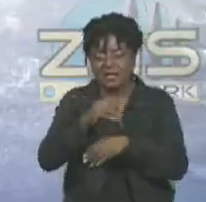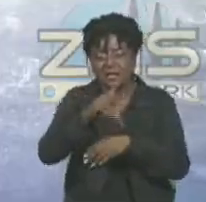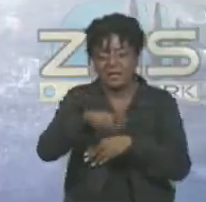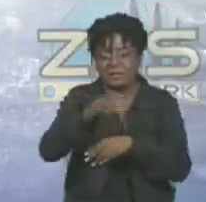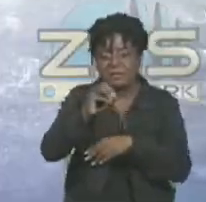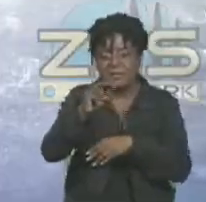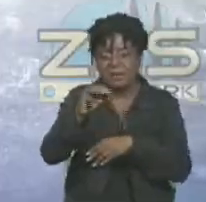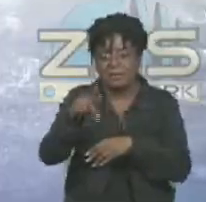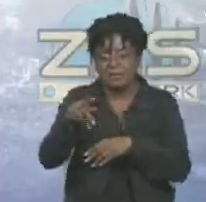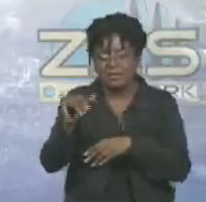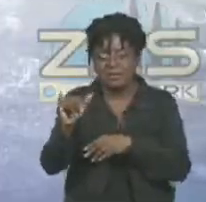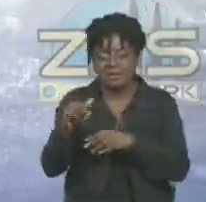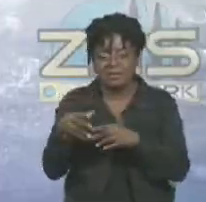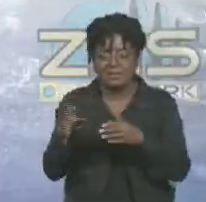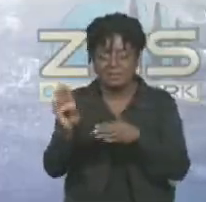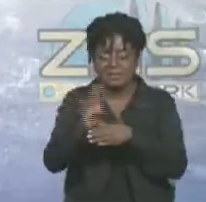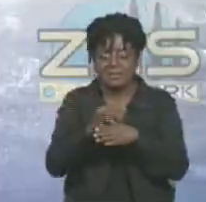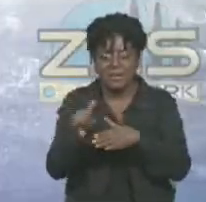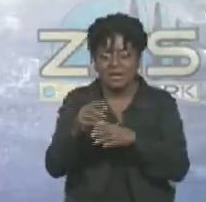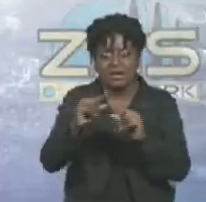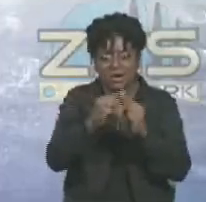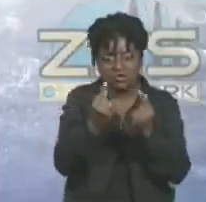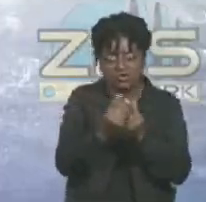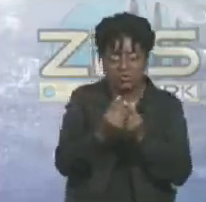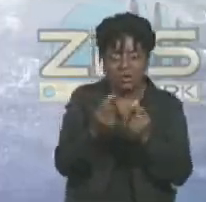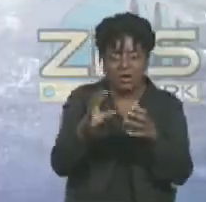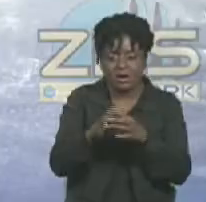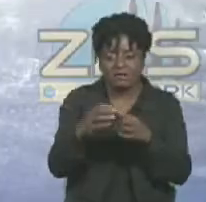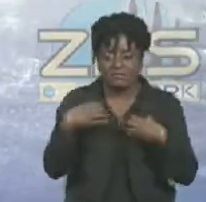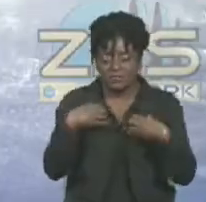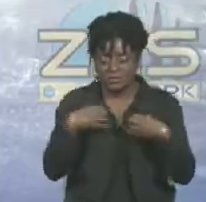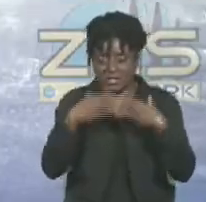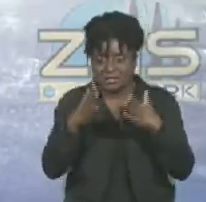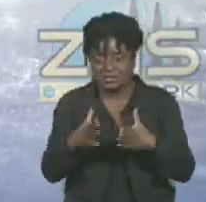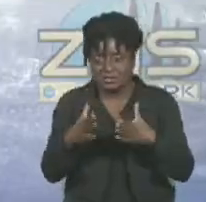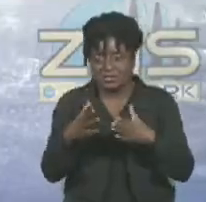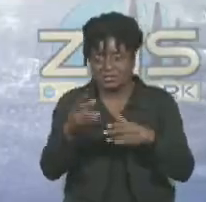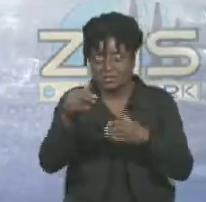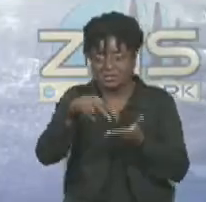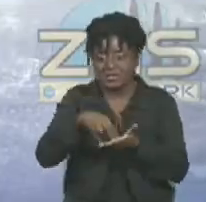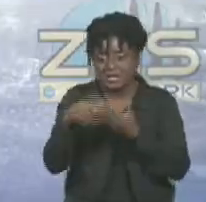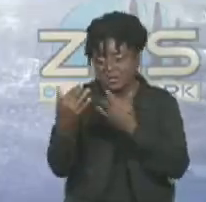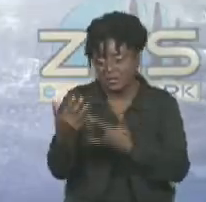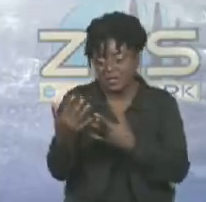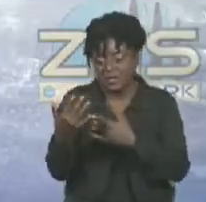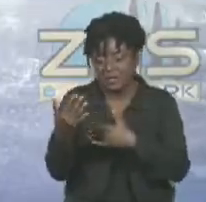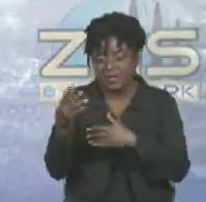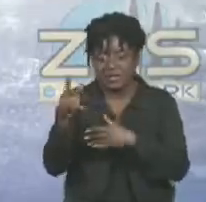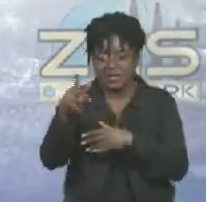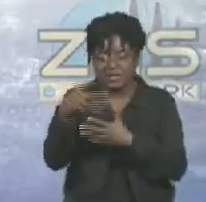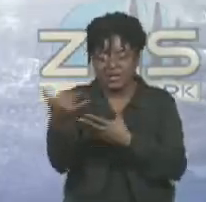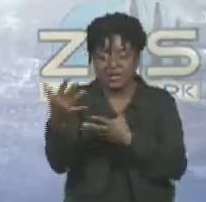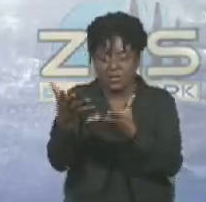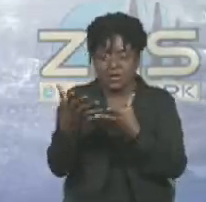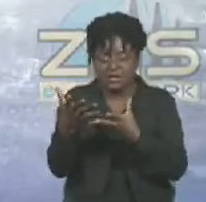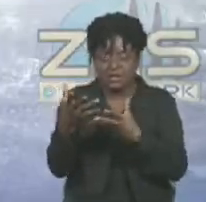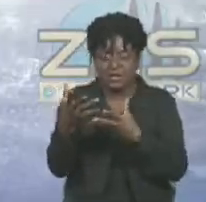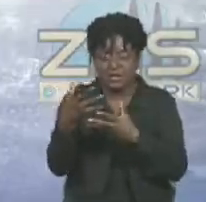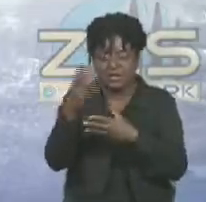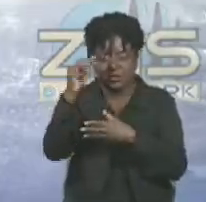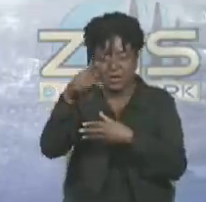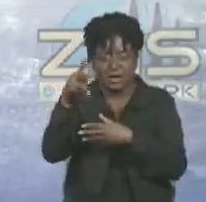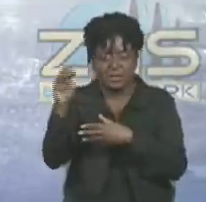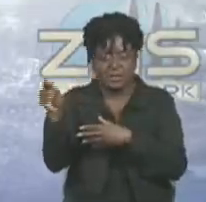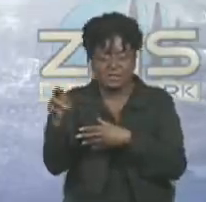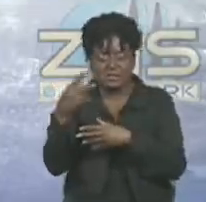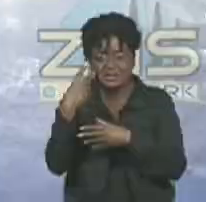environmental protesters with placards were standing at the ferry dock. The conservationists wanted the Prime Minister to see for himself what they call degradation of